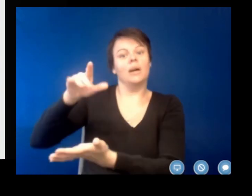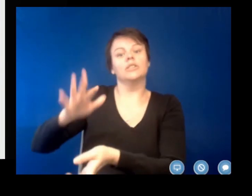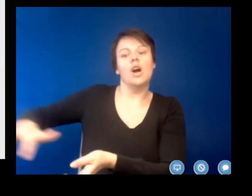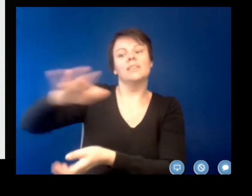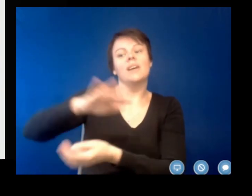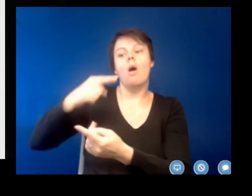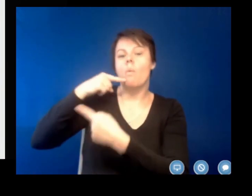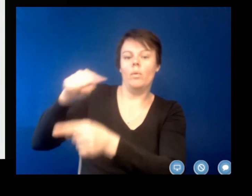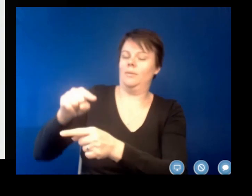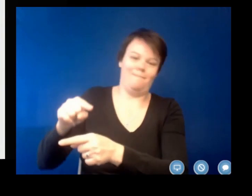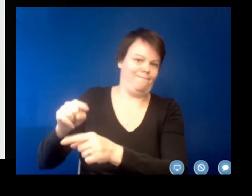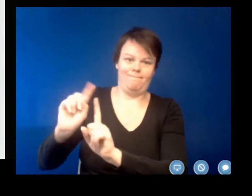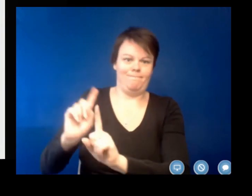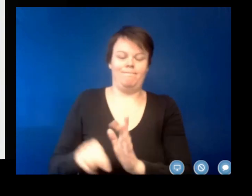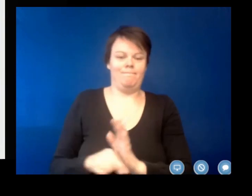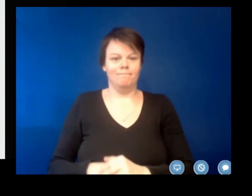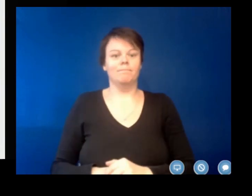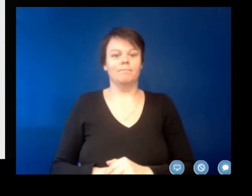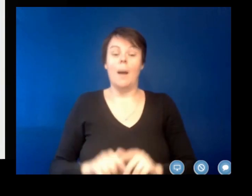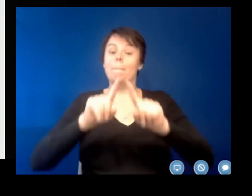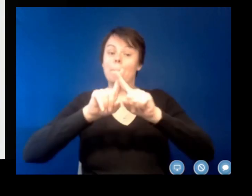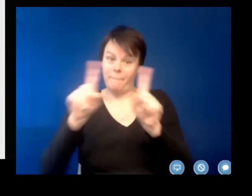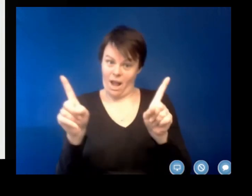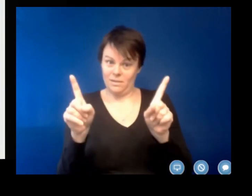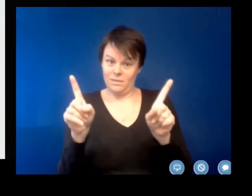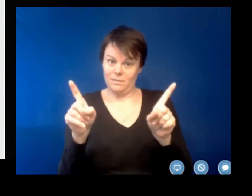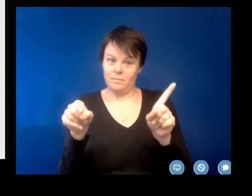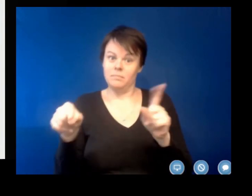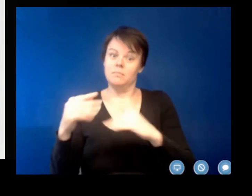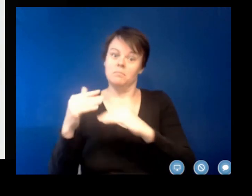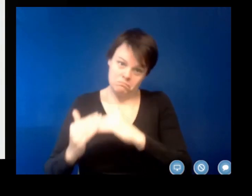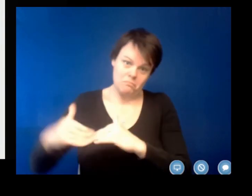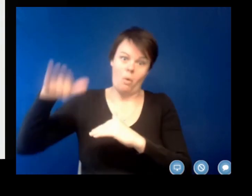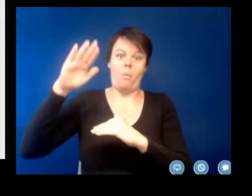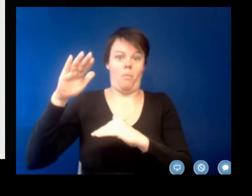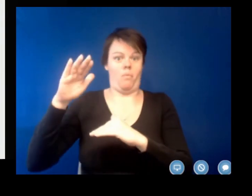in international settings of participation. But I come back to this later.